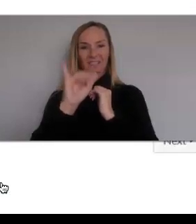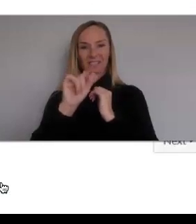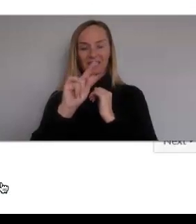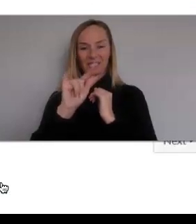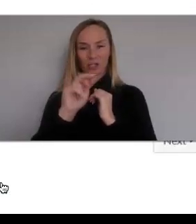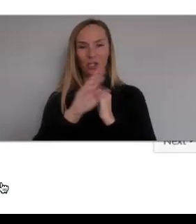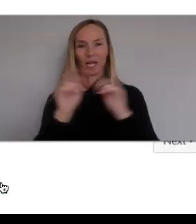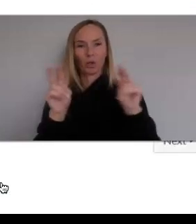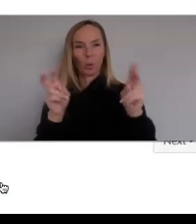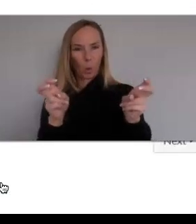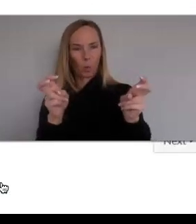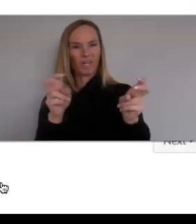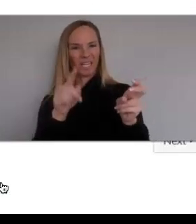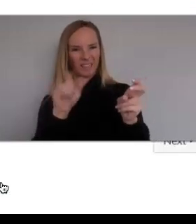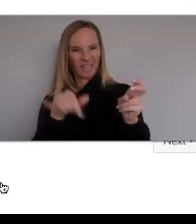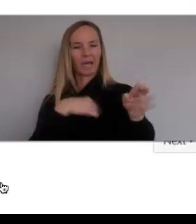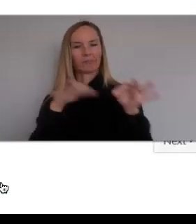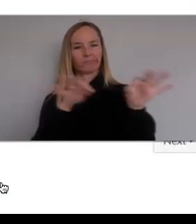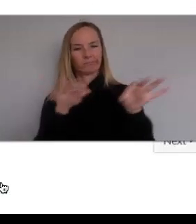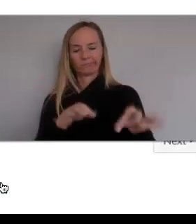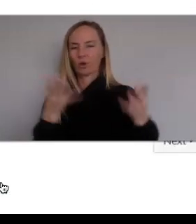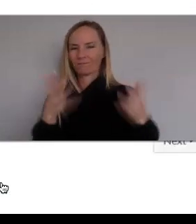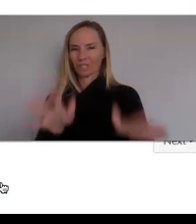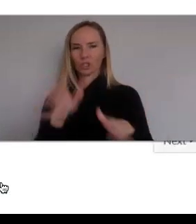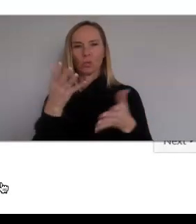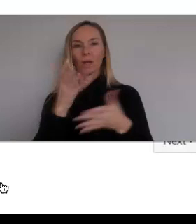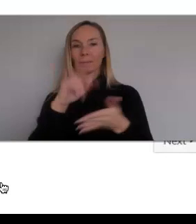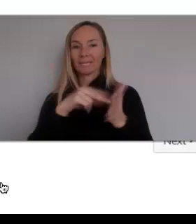So again, I go over what is a citation. I just briefly told you that.